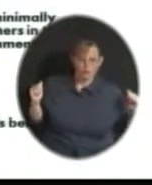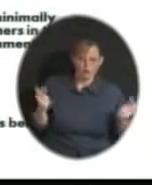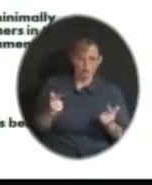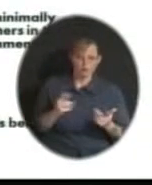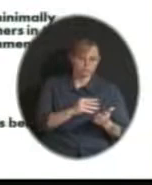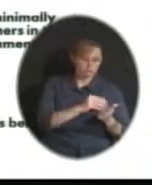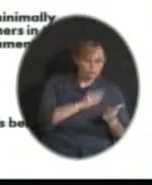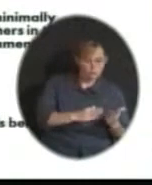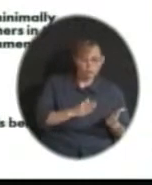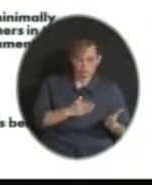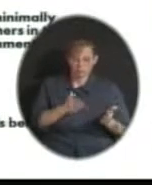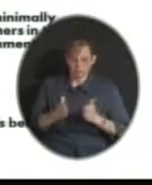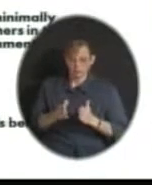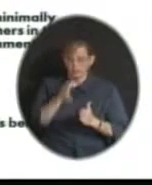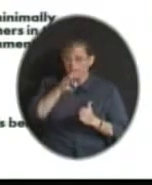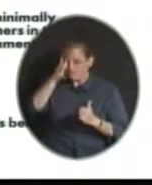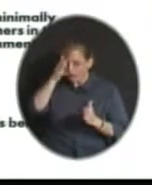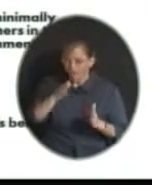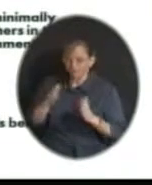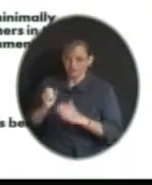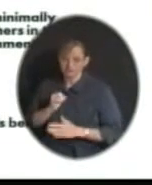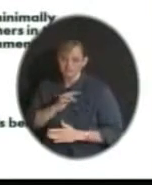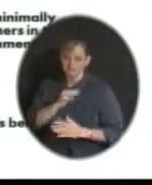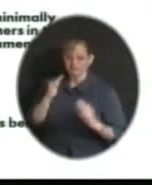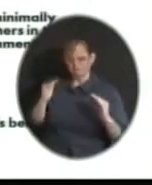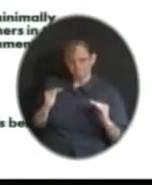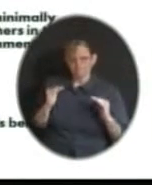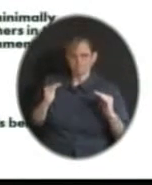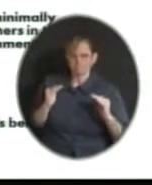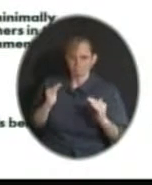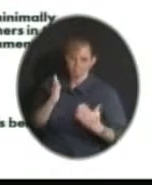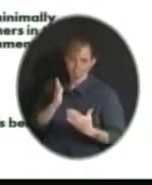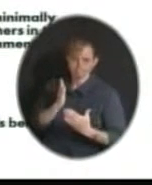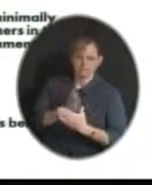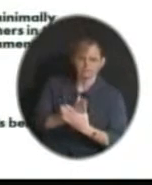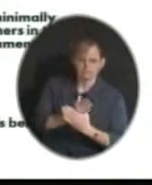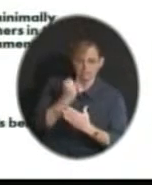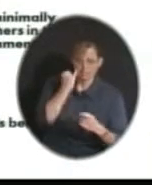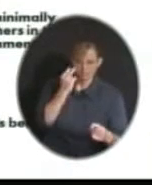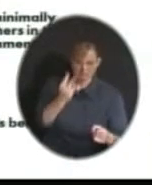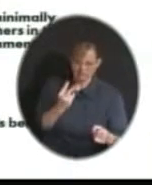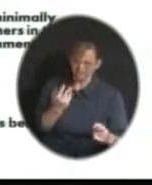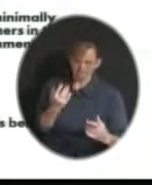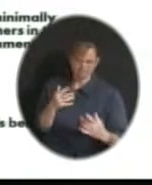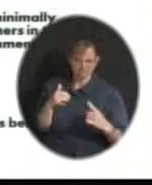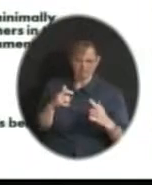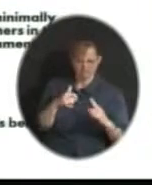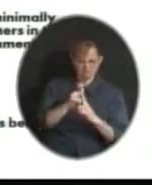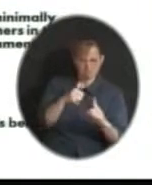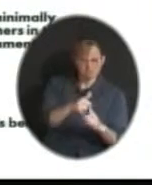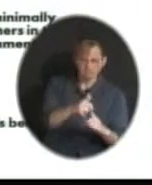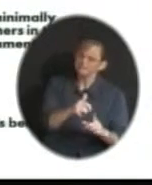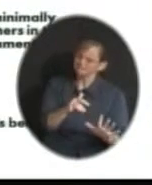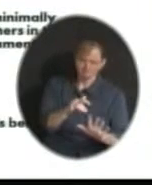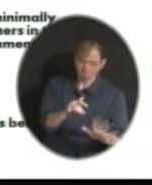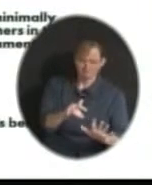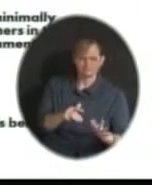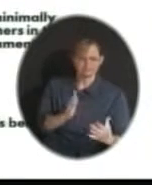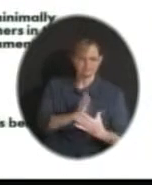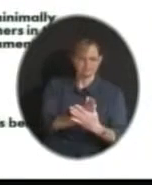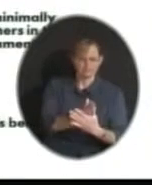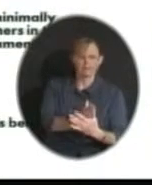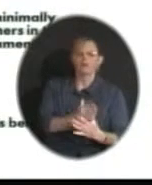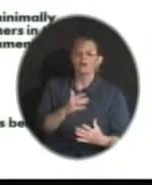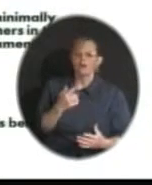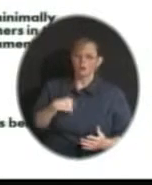and parents and staff. We need to intervene when we see kids being mistreated. And we need to model that for our students. And this is